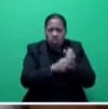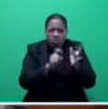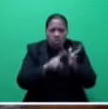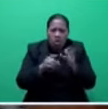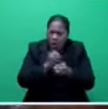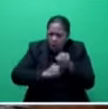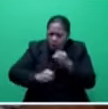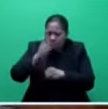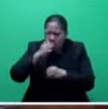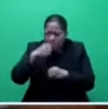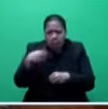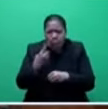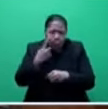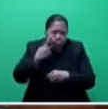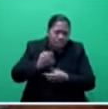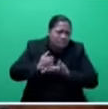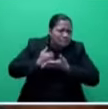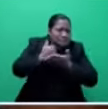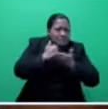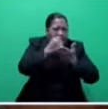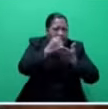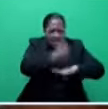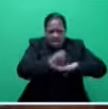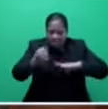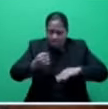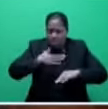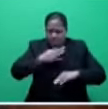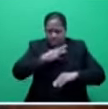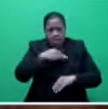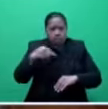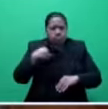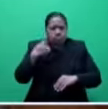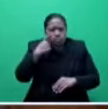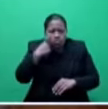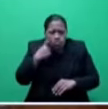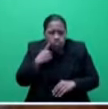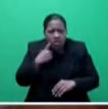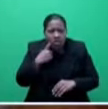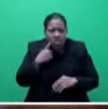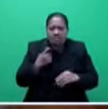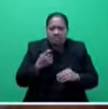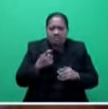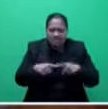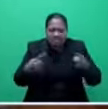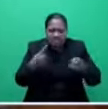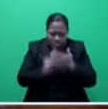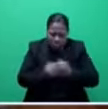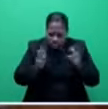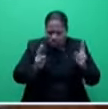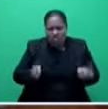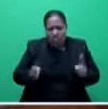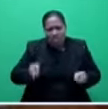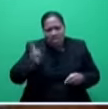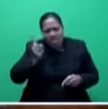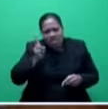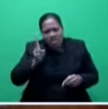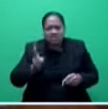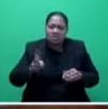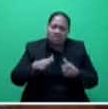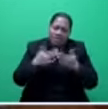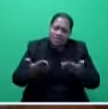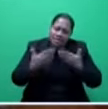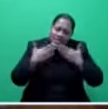the ground trying to assist the government and my ministry in trying to bring back things to normalcy. And with these words, Mr. Speaker, I thank you for giving